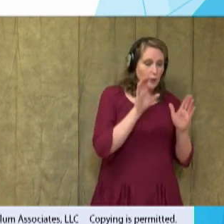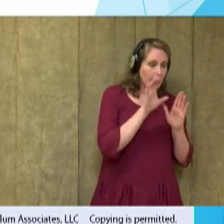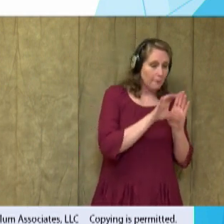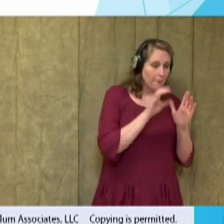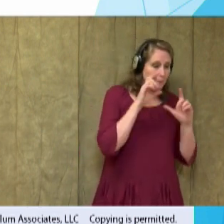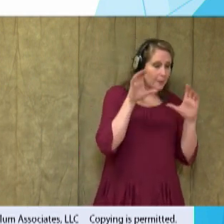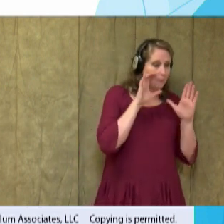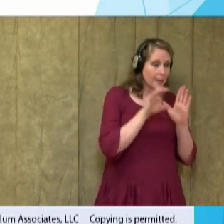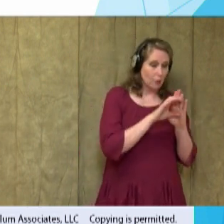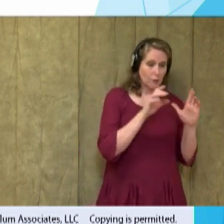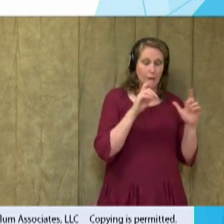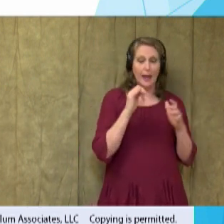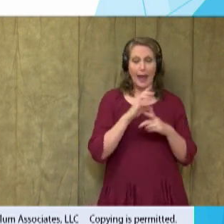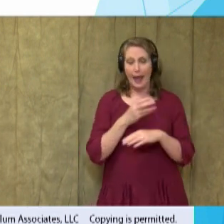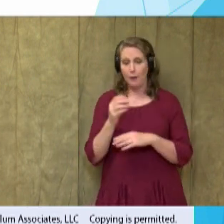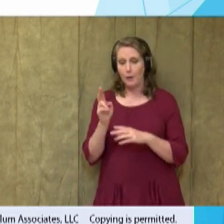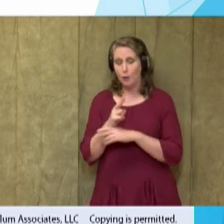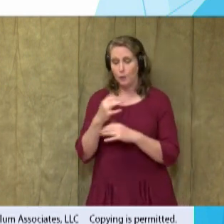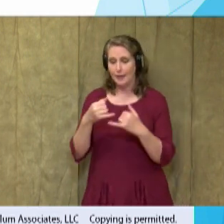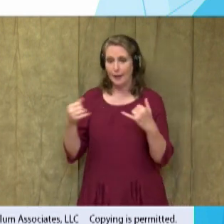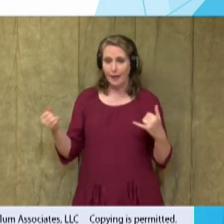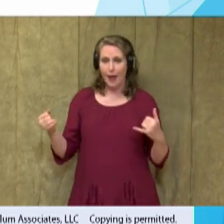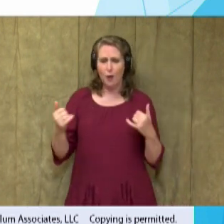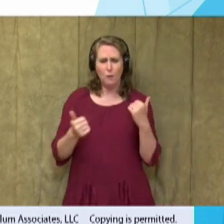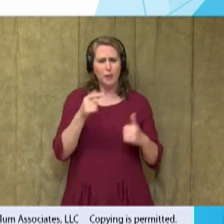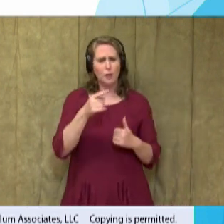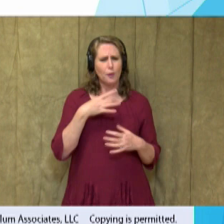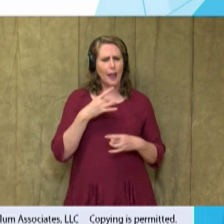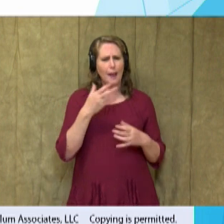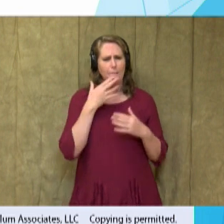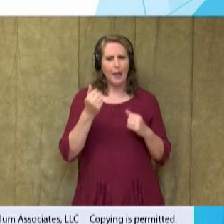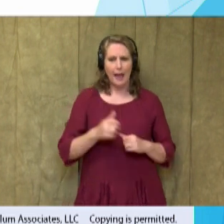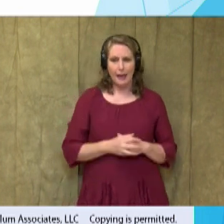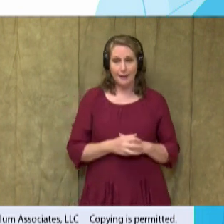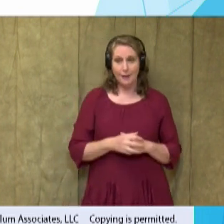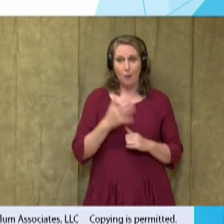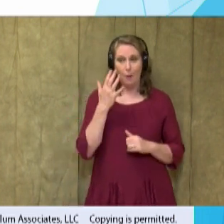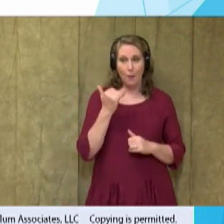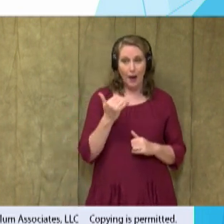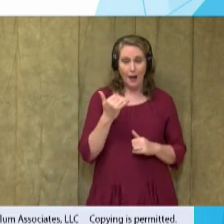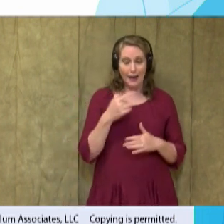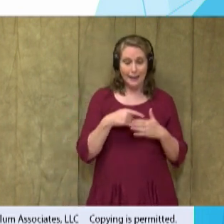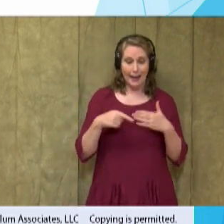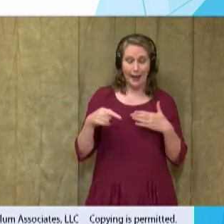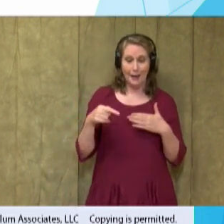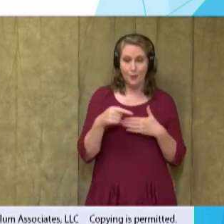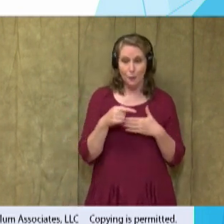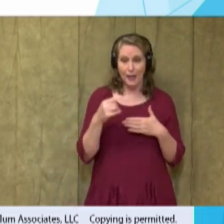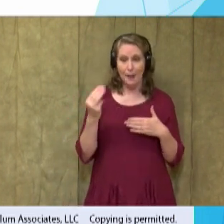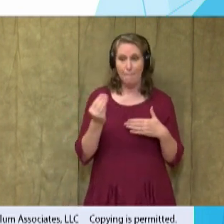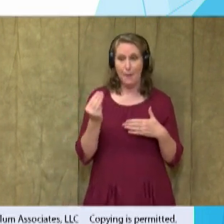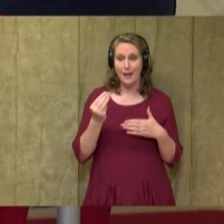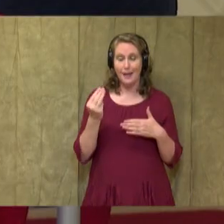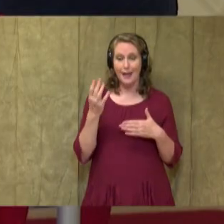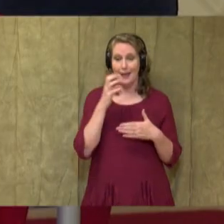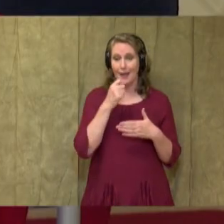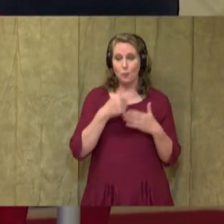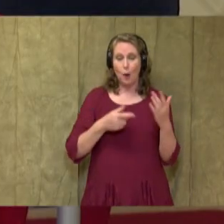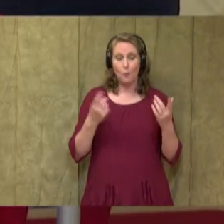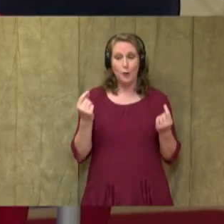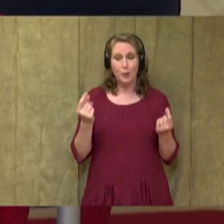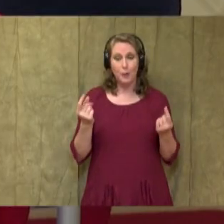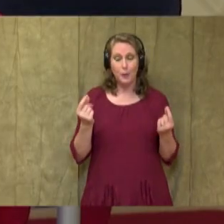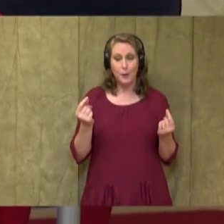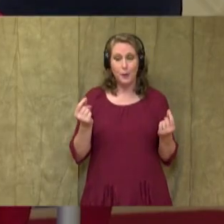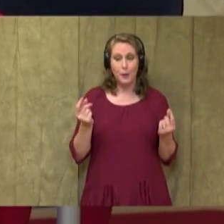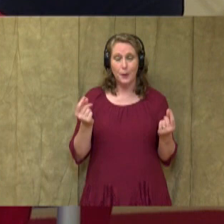blocks. And I want you to think about which one of those do you like best? Because next week on Monday, guess what we're going to start